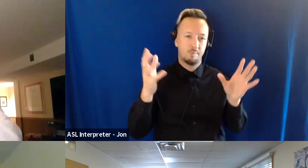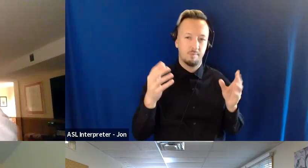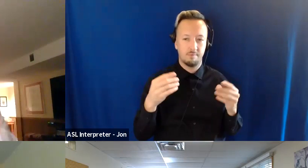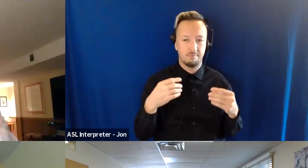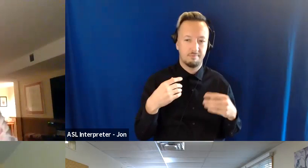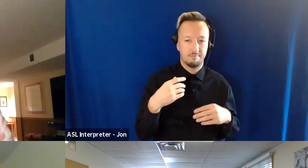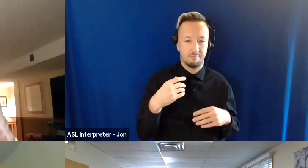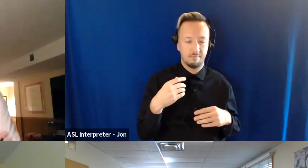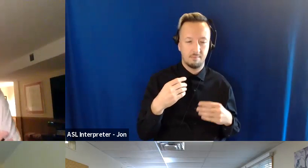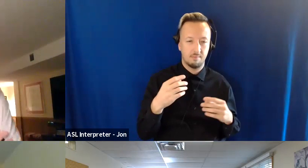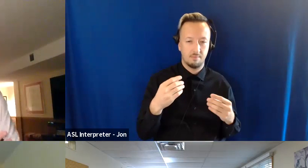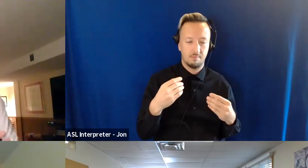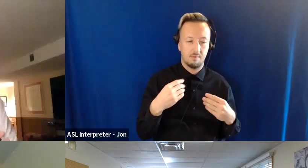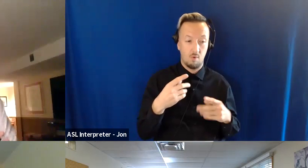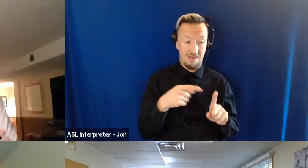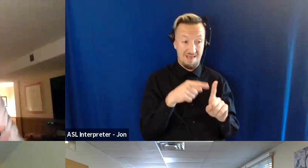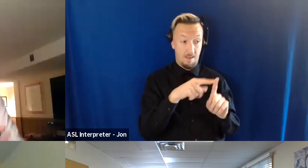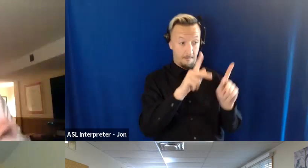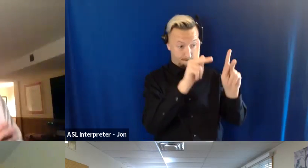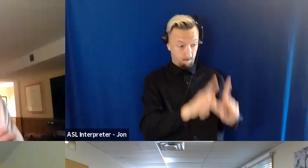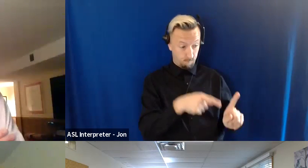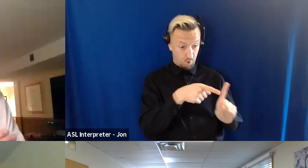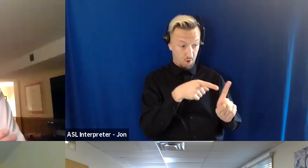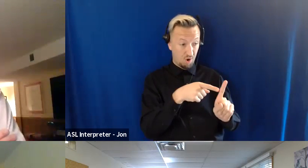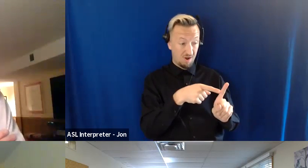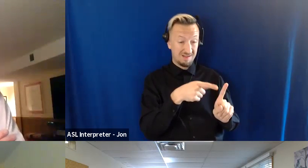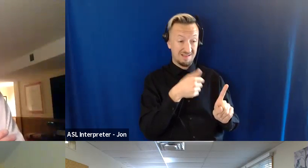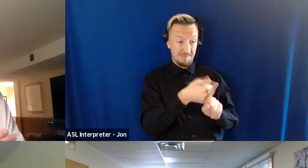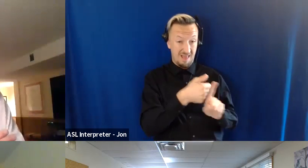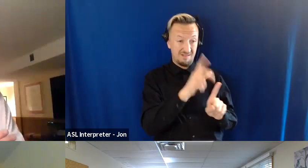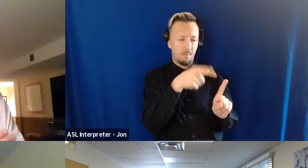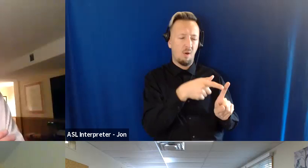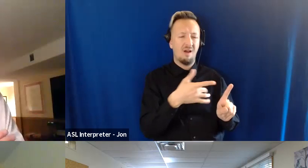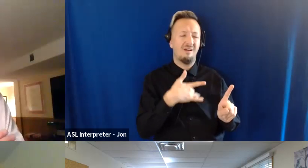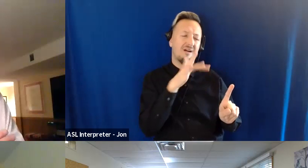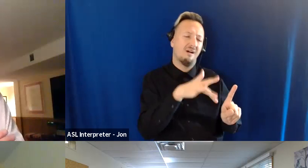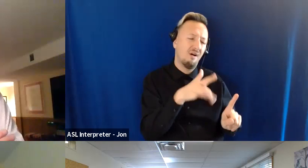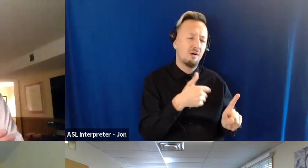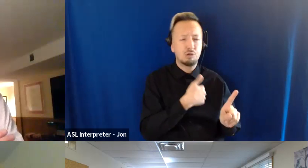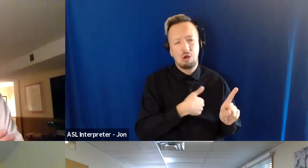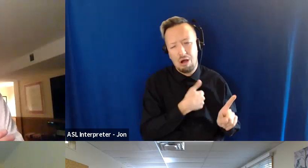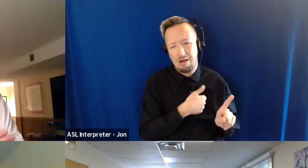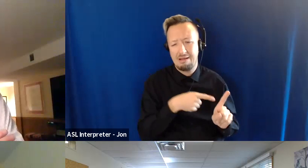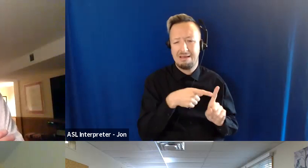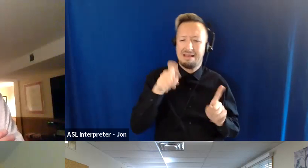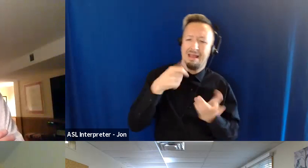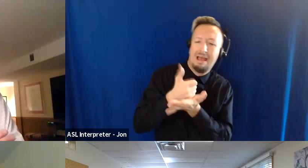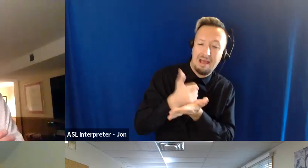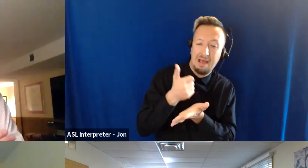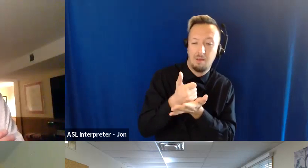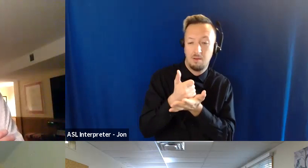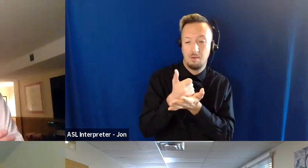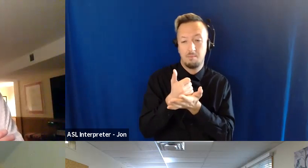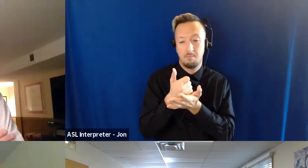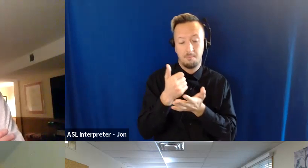So if you can cast people with disabilities as pitiful and helpless and sorry and needy, and then